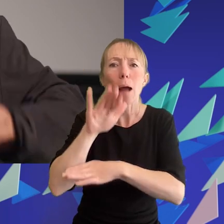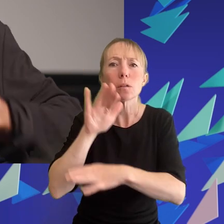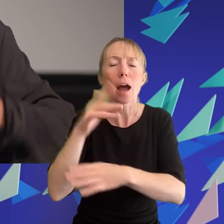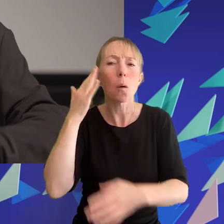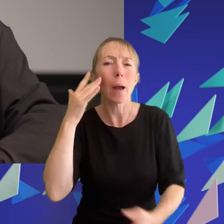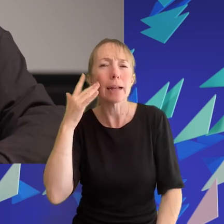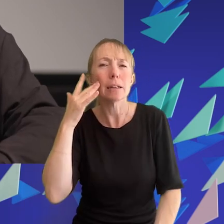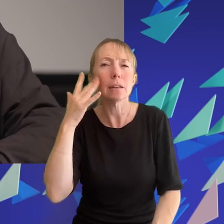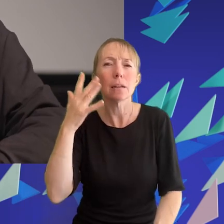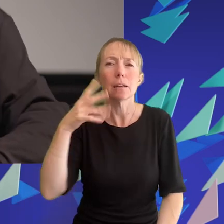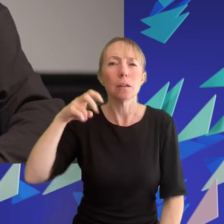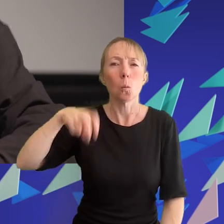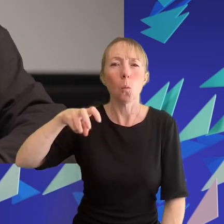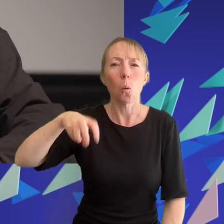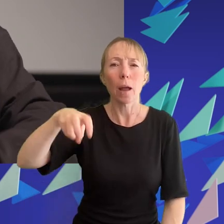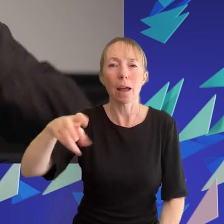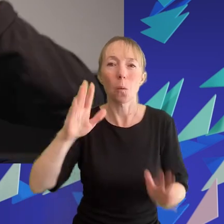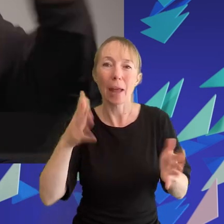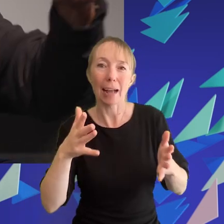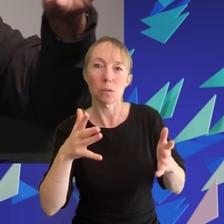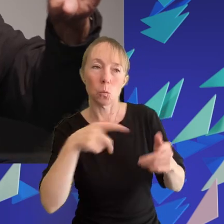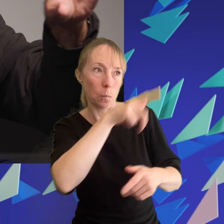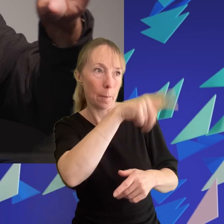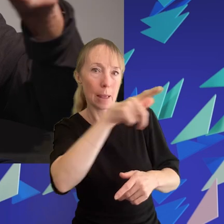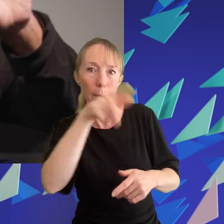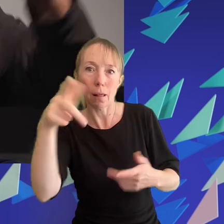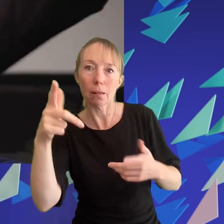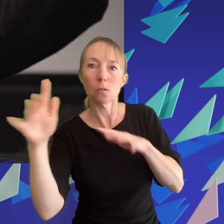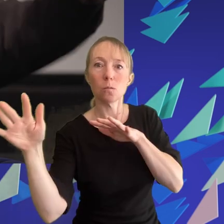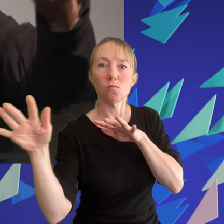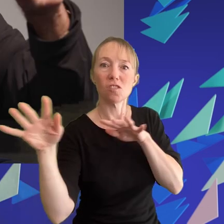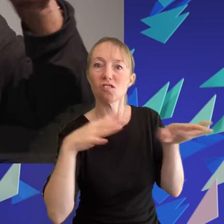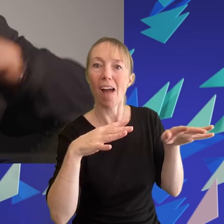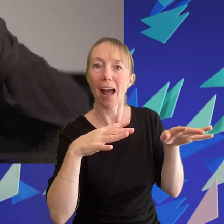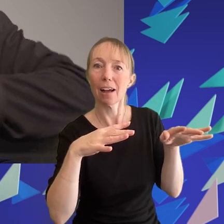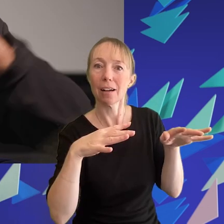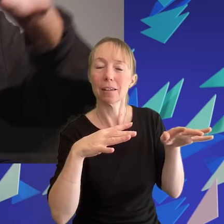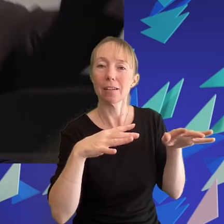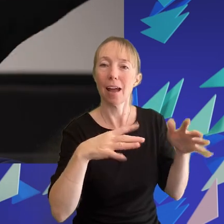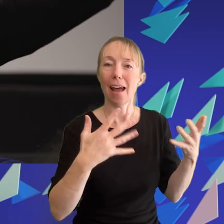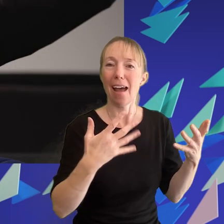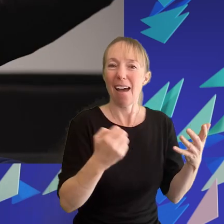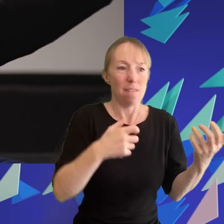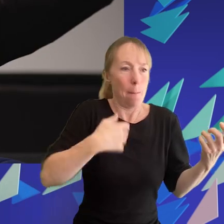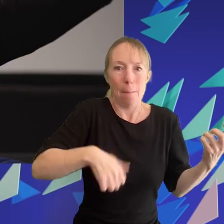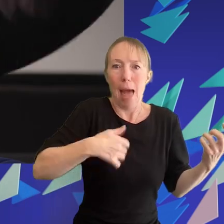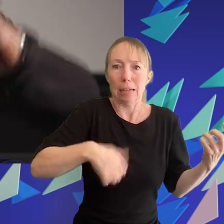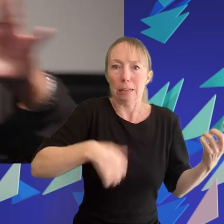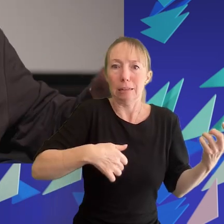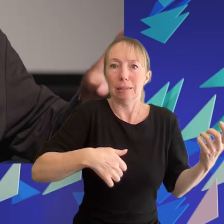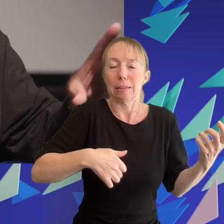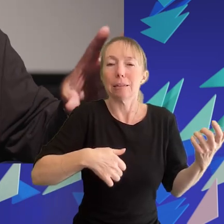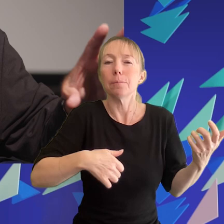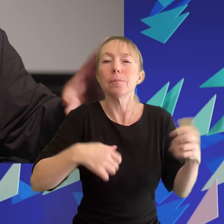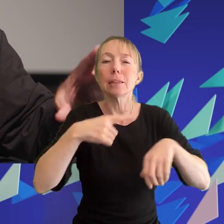he's, you know, we have to really put people being distracted with the military band in